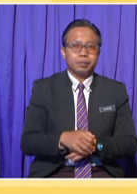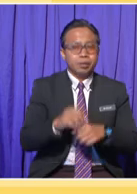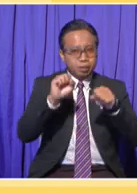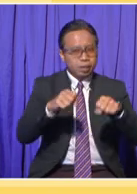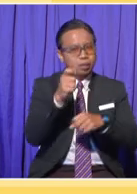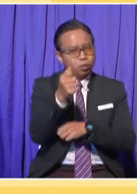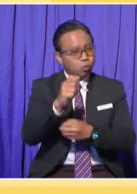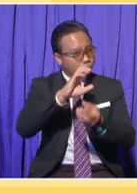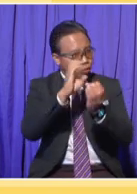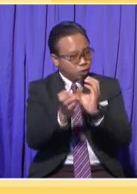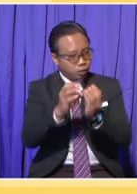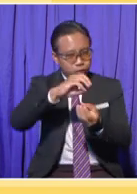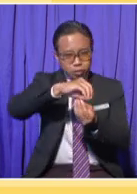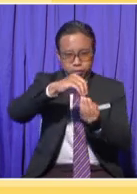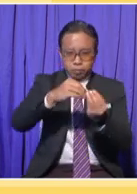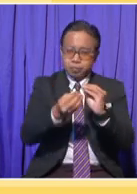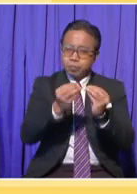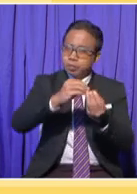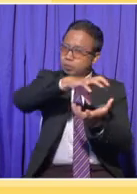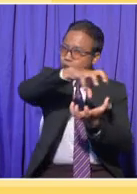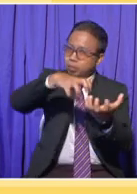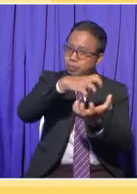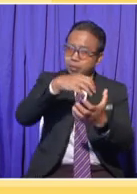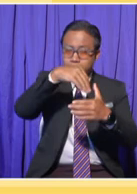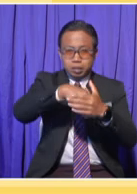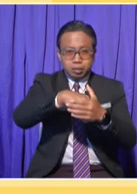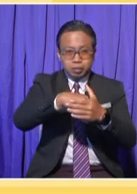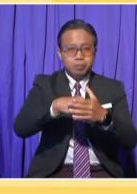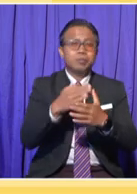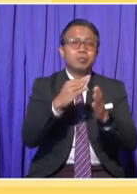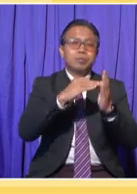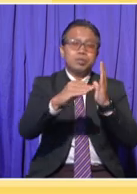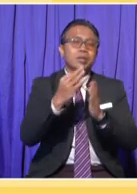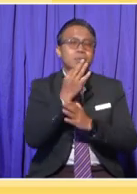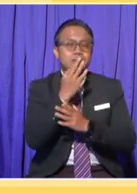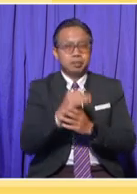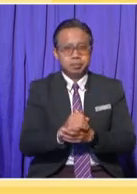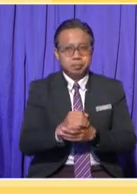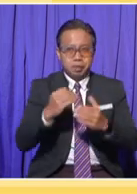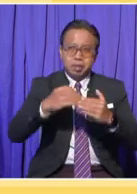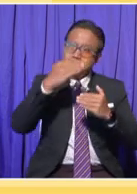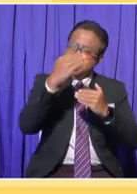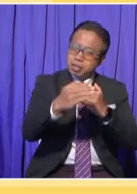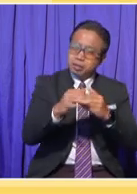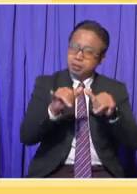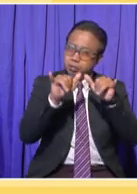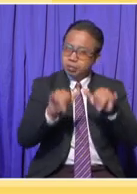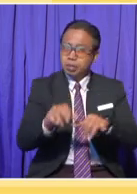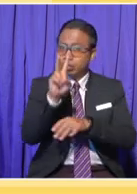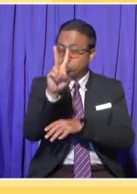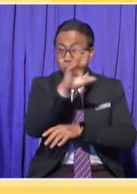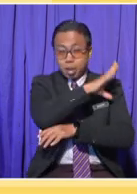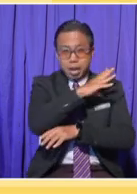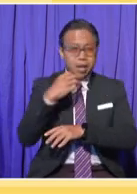Can you change the mixed numbers into improper fractions? Next, state 2 and